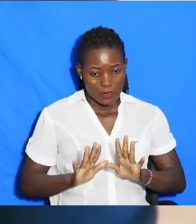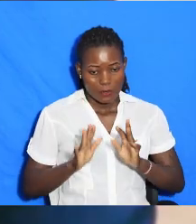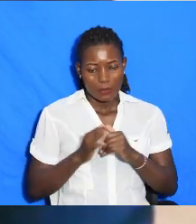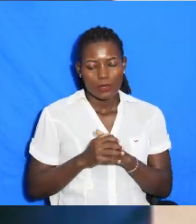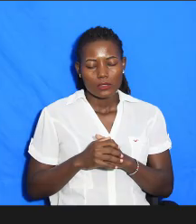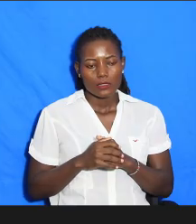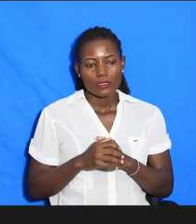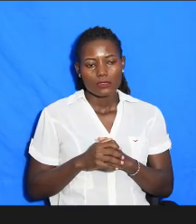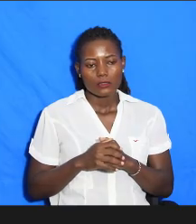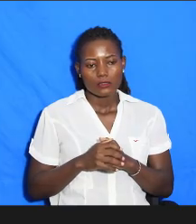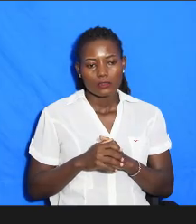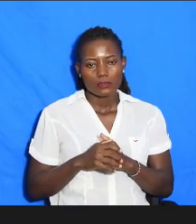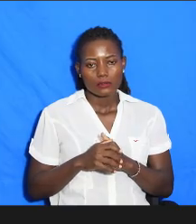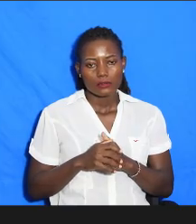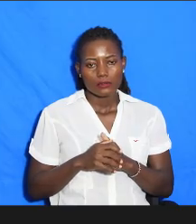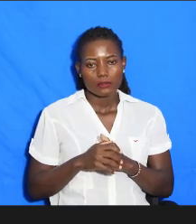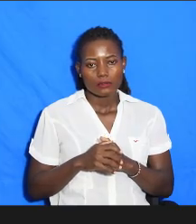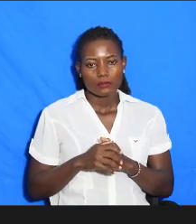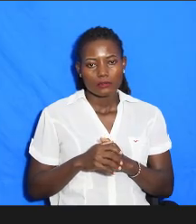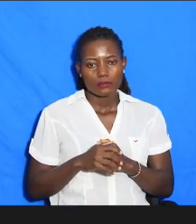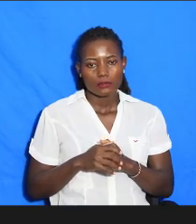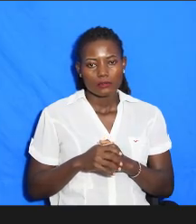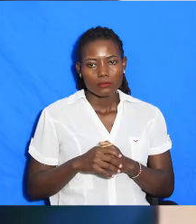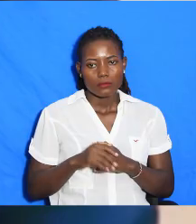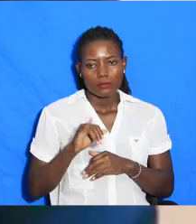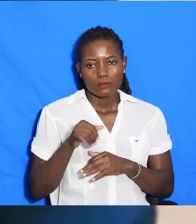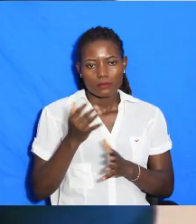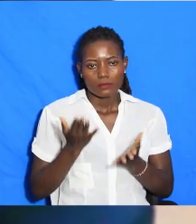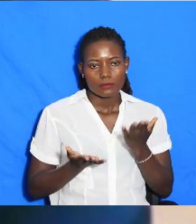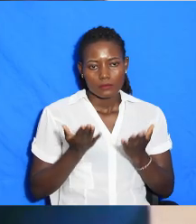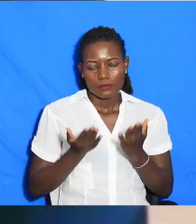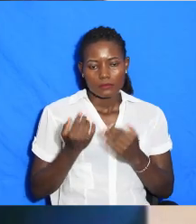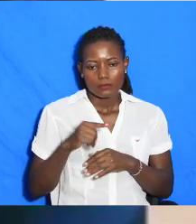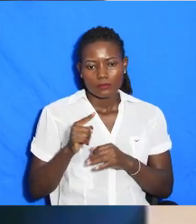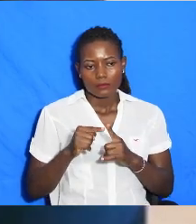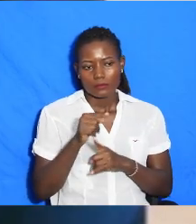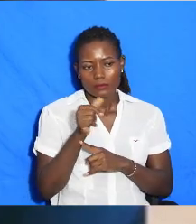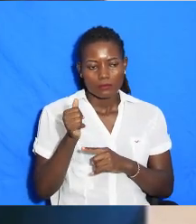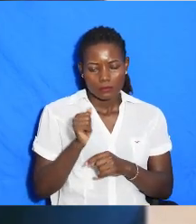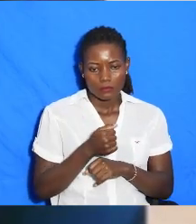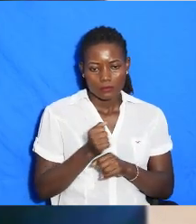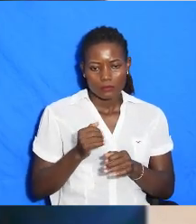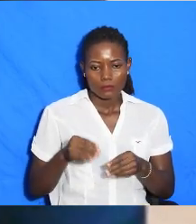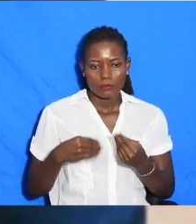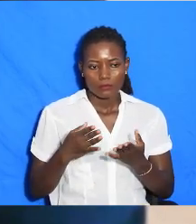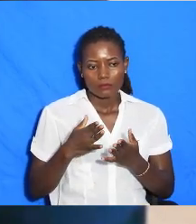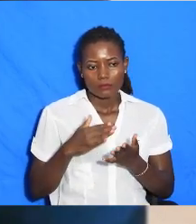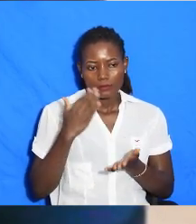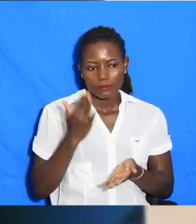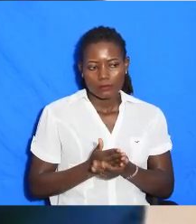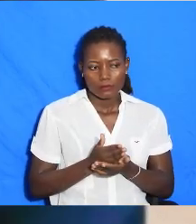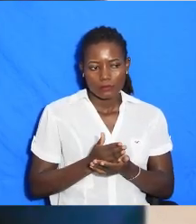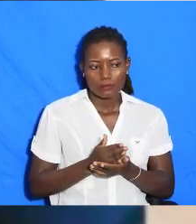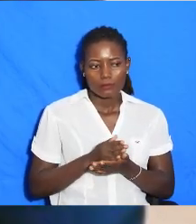in terms of Yes, it speed. does. Yes. Mm, Just comparing yourself to others might not give you a correct indicator of